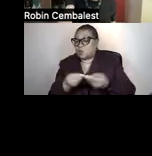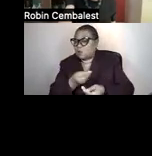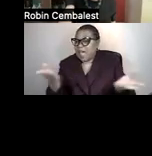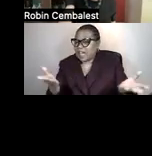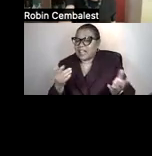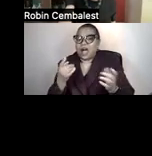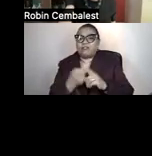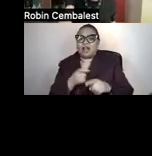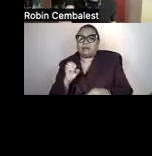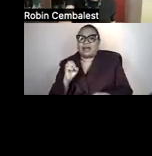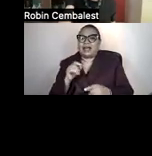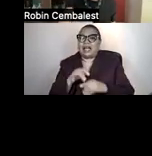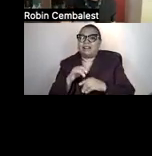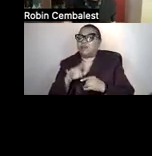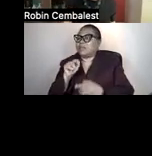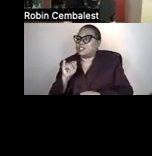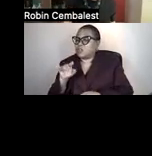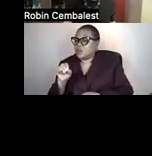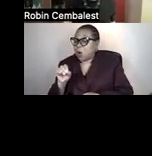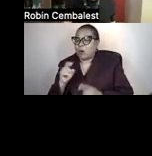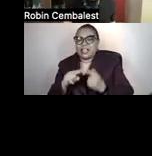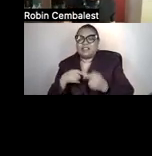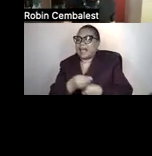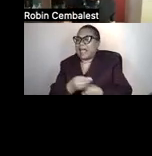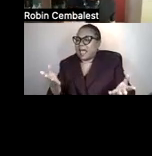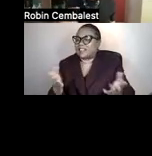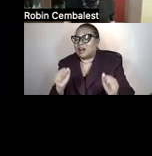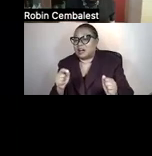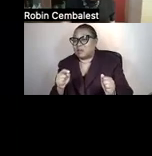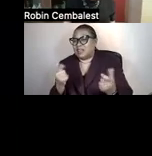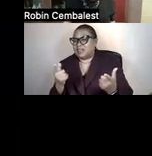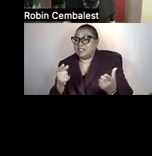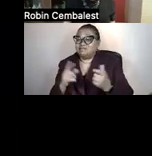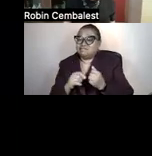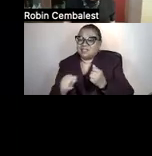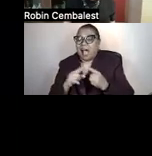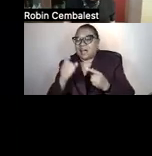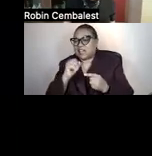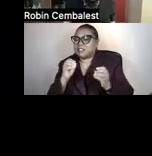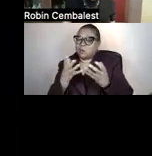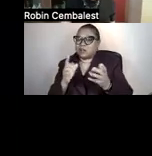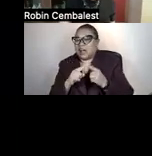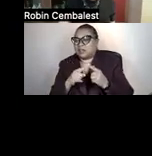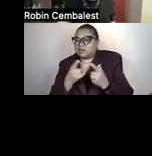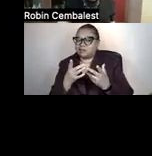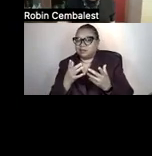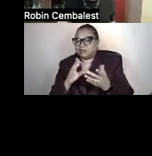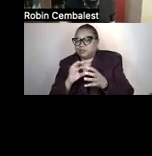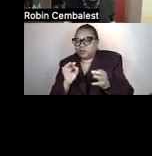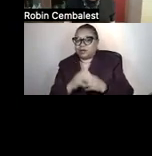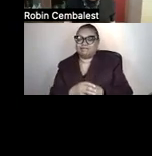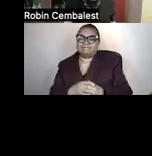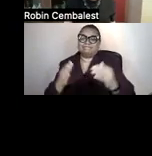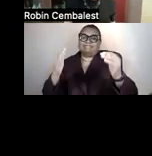from EFA Open Studios, even the handout can be a protagonist, and that's, I guess, more kind of the story.